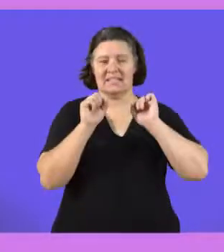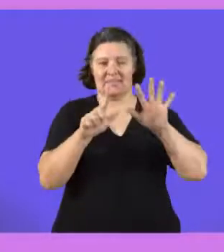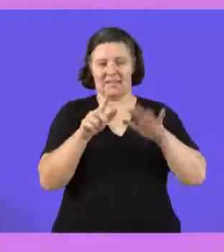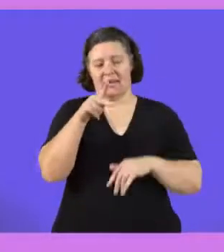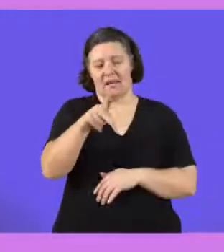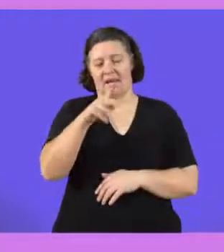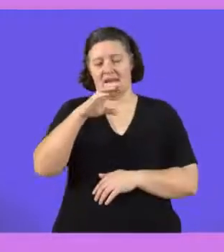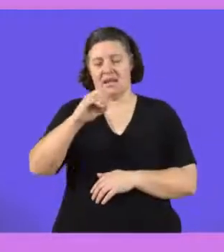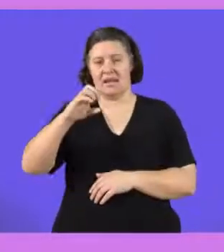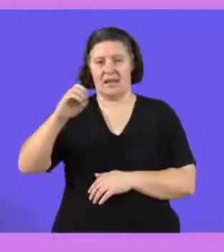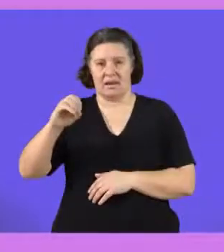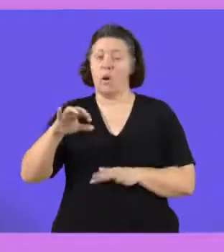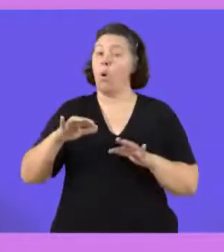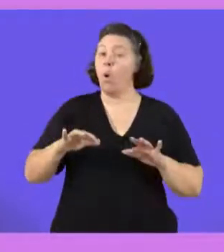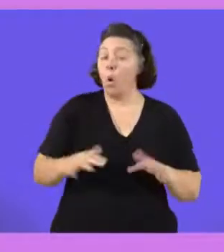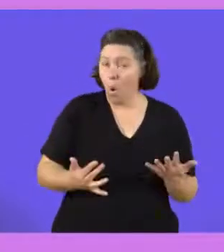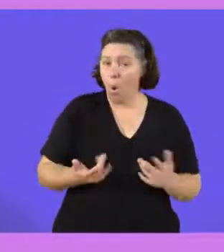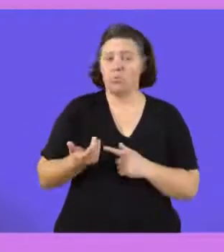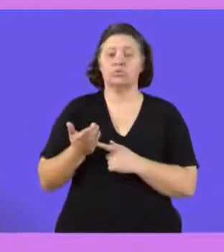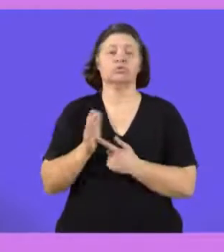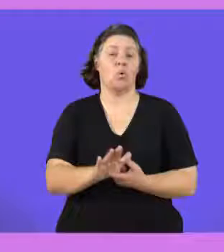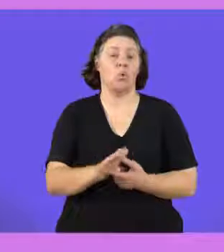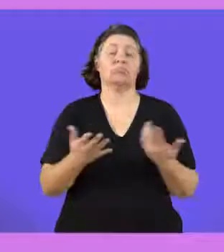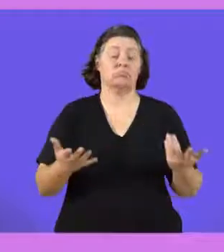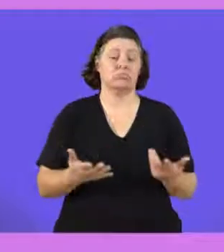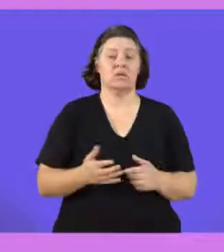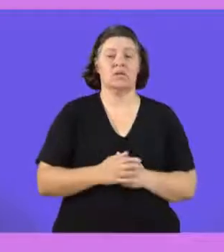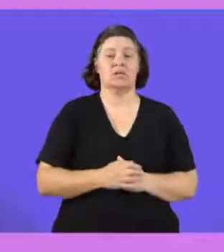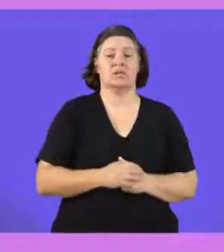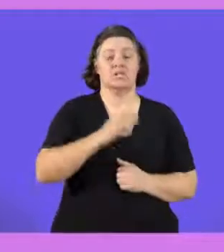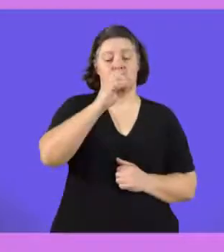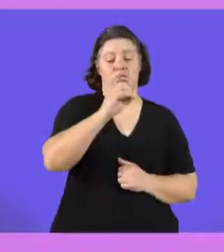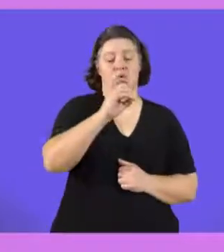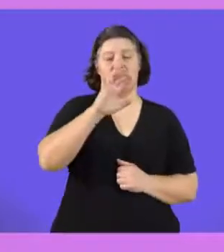will be 1700, or I can also indicate that as